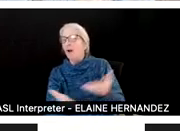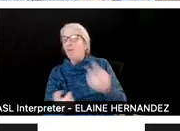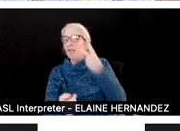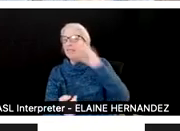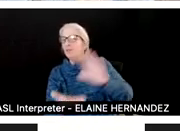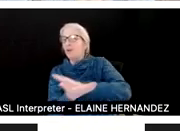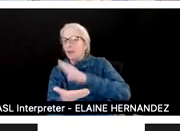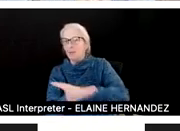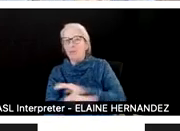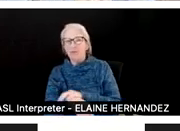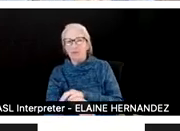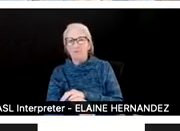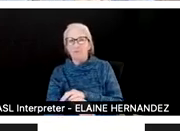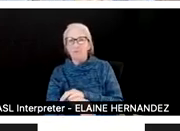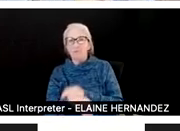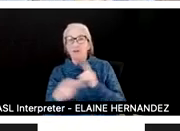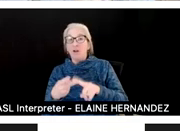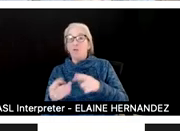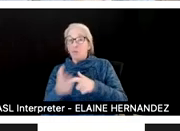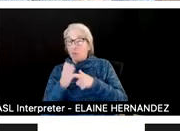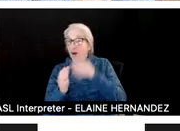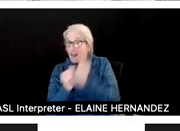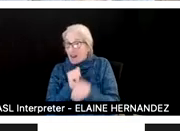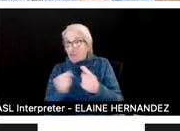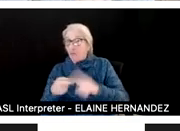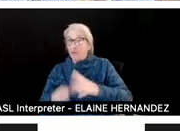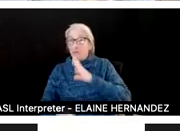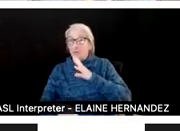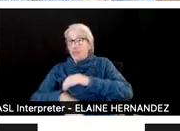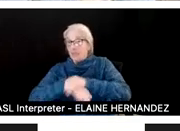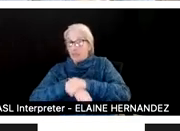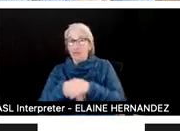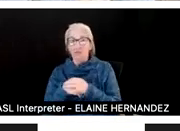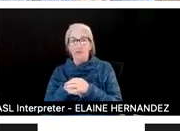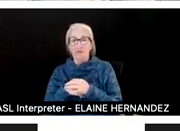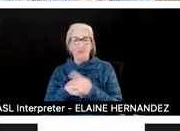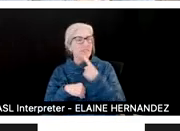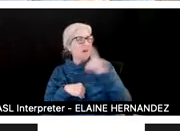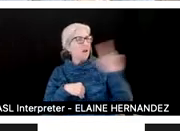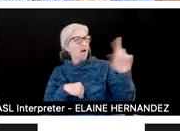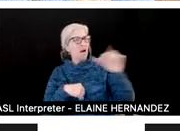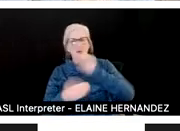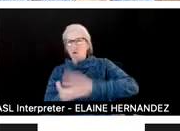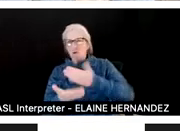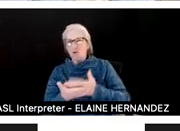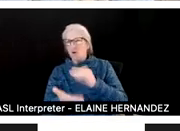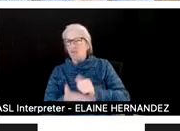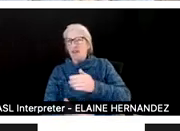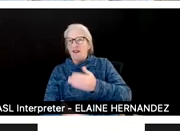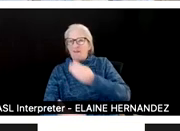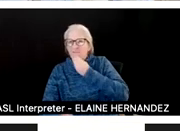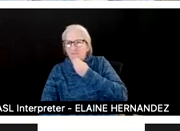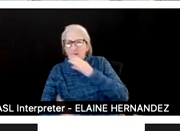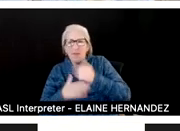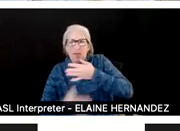Telling a person not to cook certain foods because of odors. Forcing a person to choose an apartment near other people